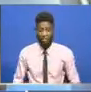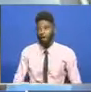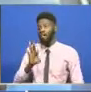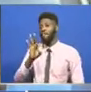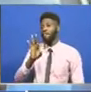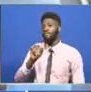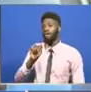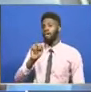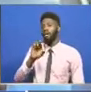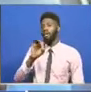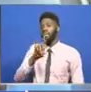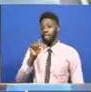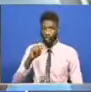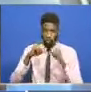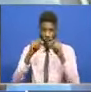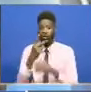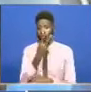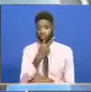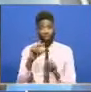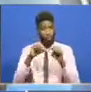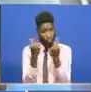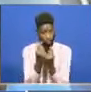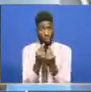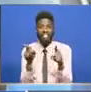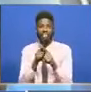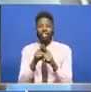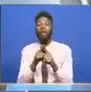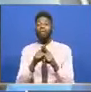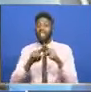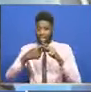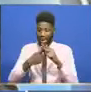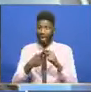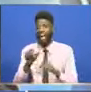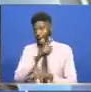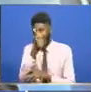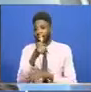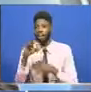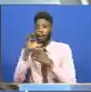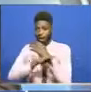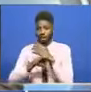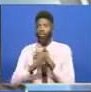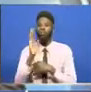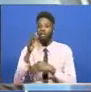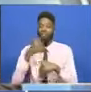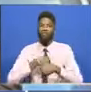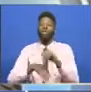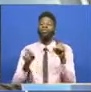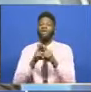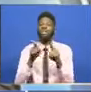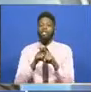the stage for others in the country to follow suit in conforming to the new law.